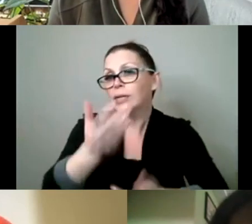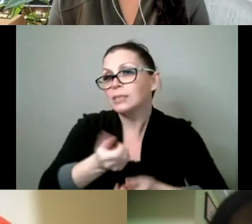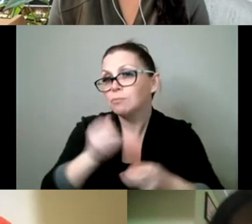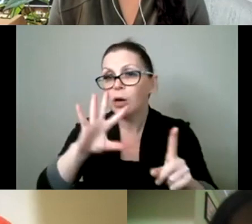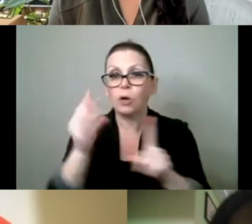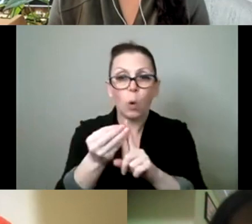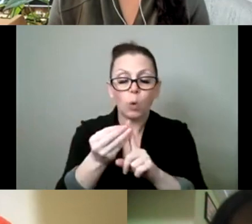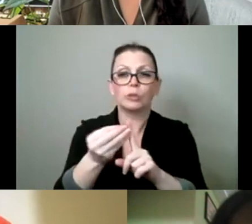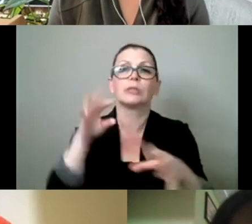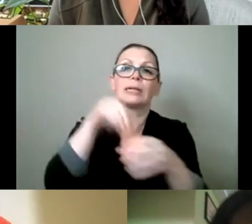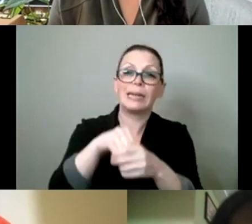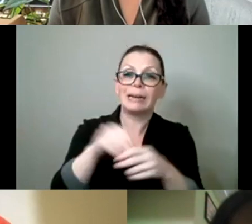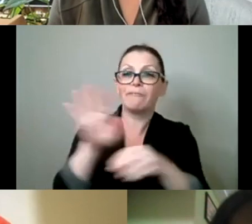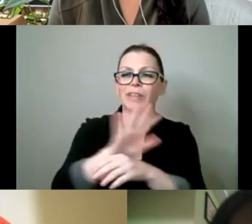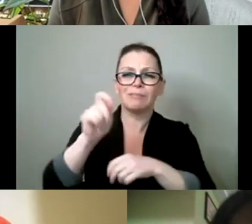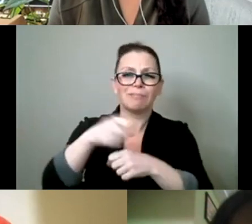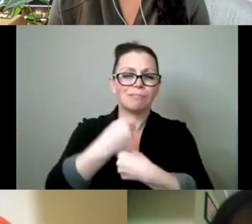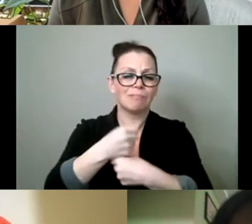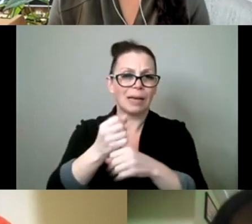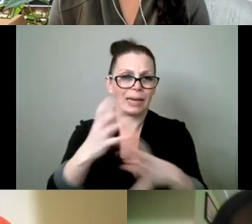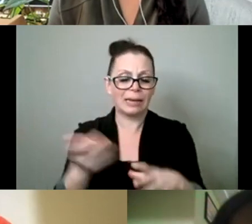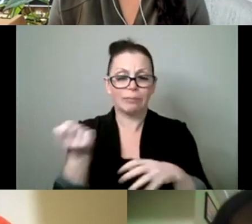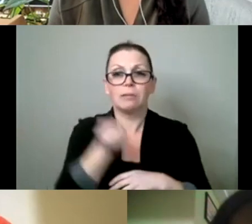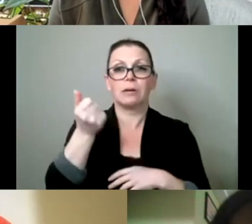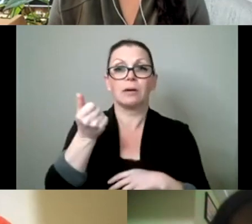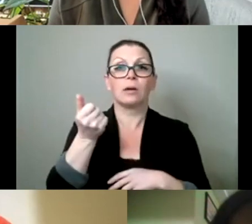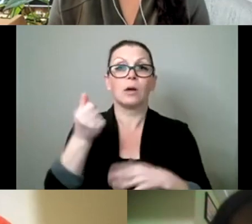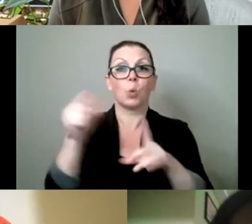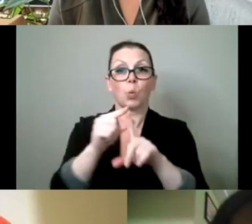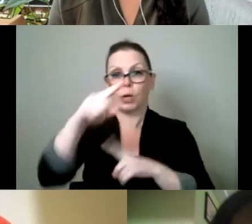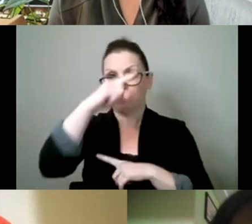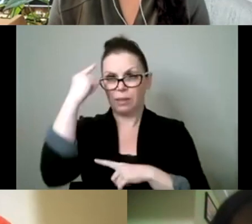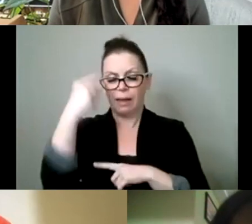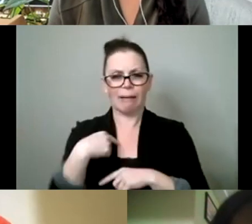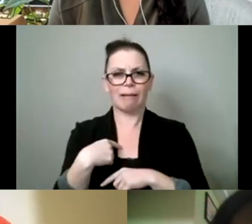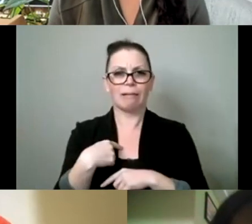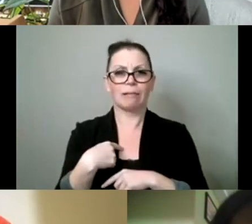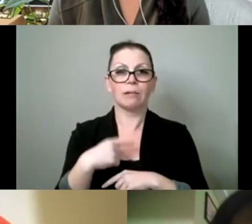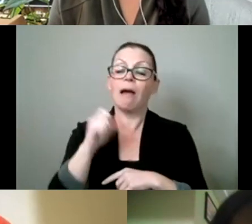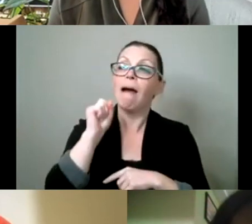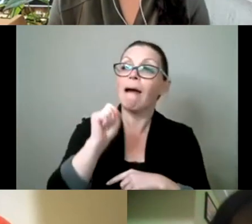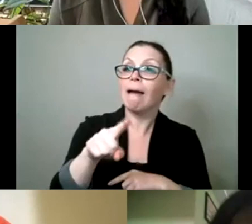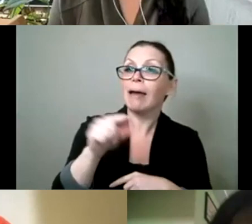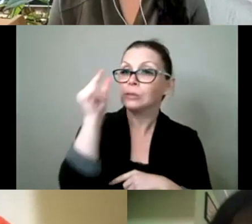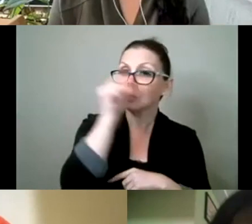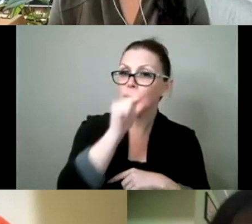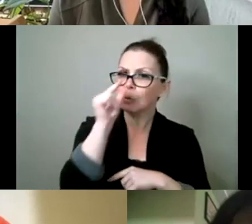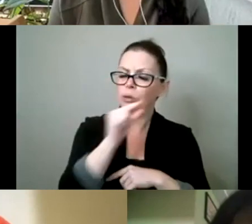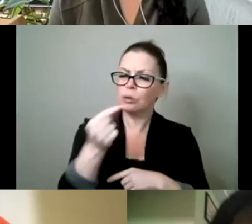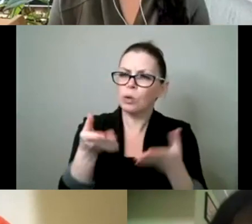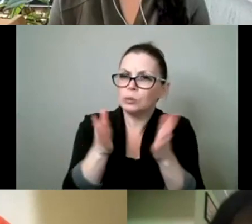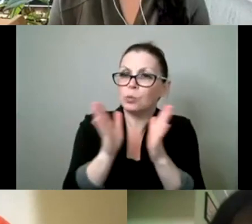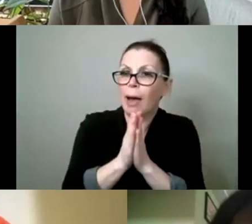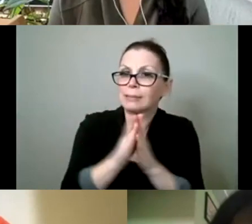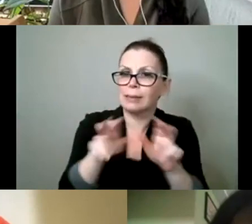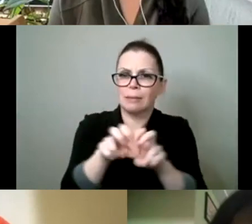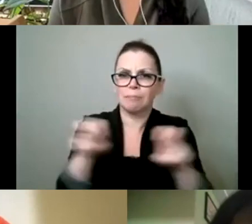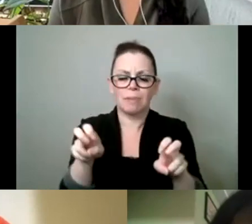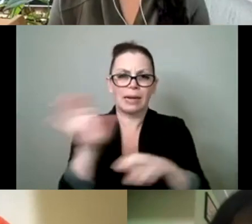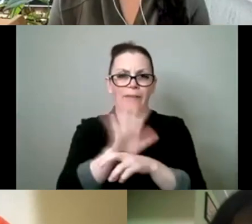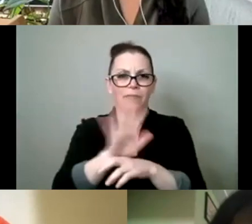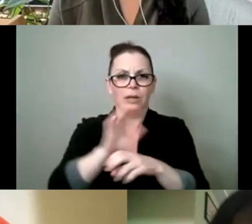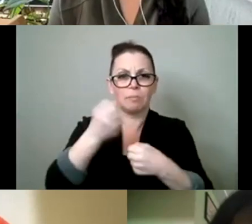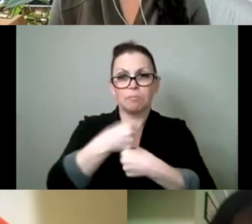and our filmmaking. And then I took out the word Black and I asked it what to ask a panel of filmmakers. And it gave me